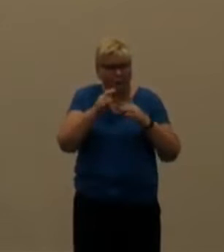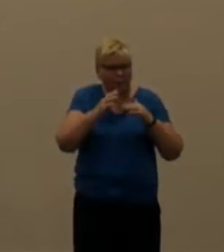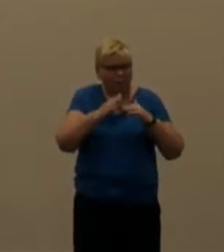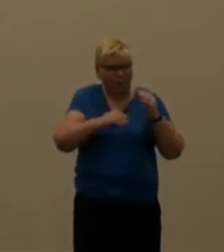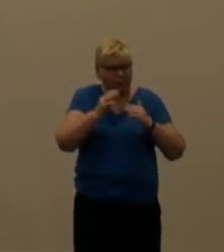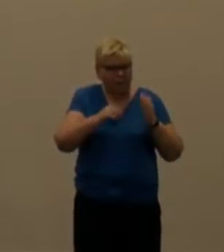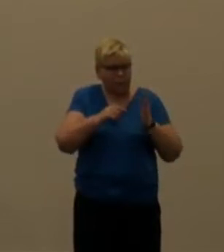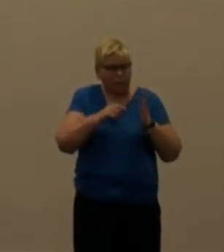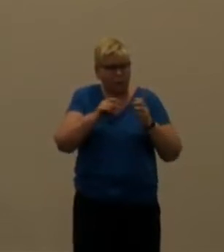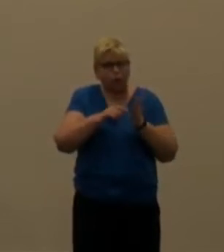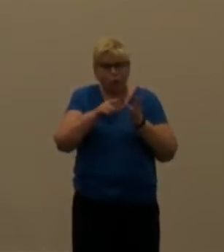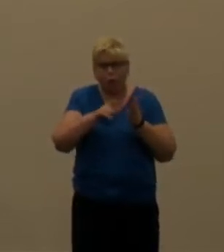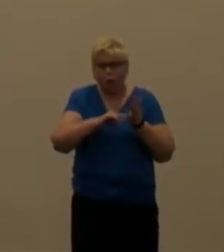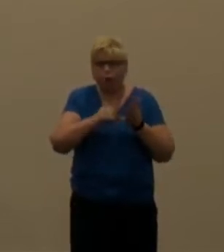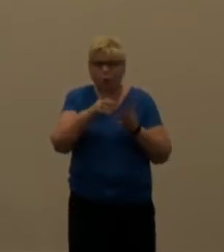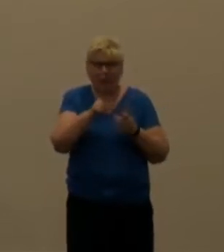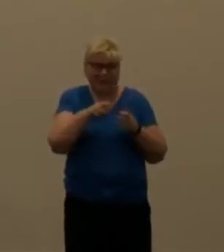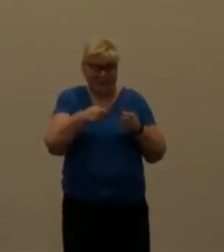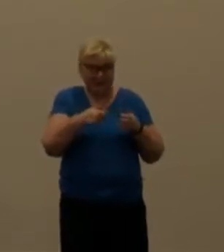basically an extension that you